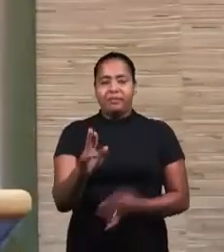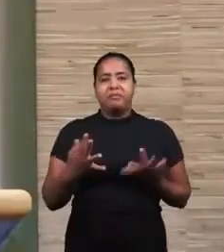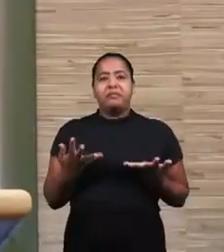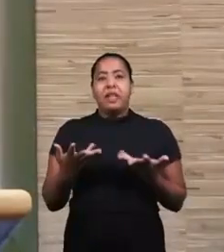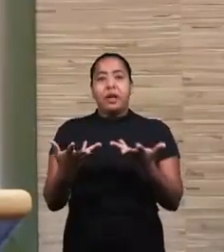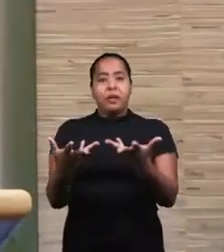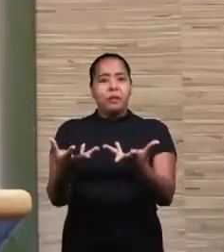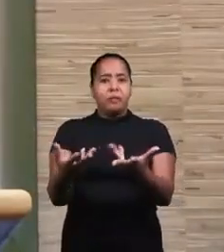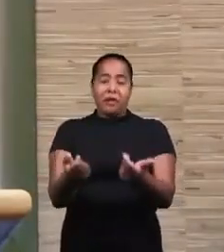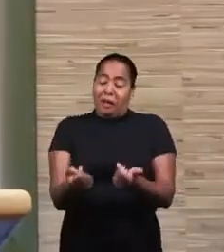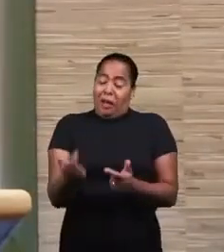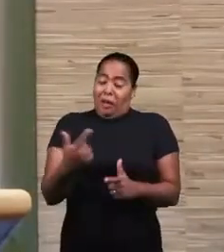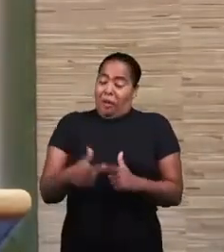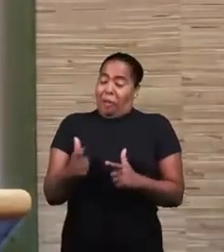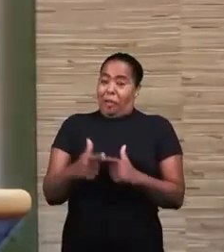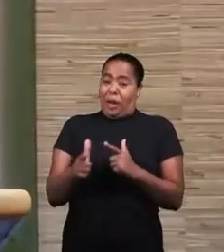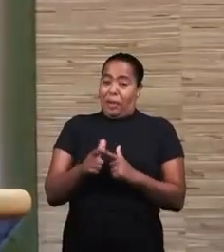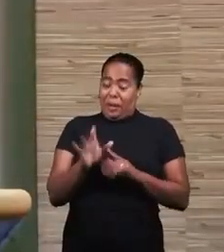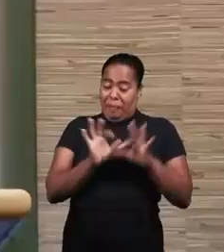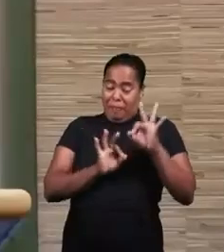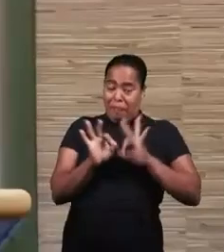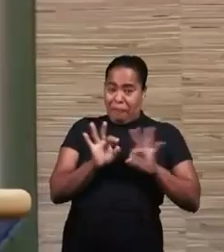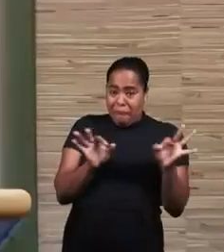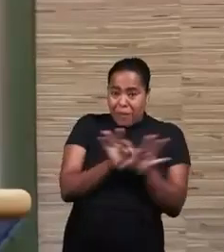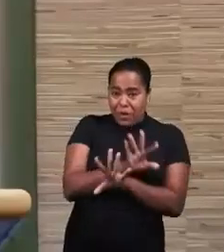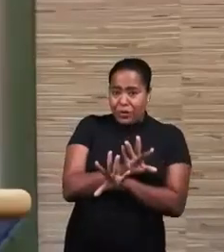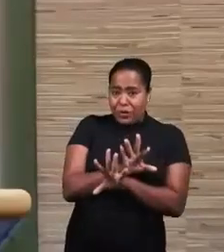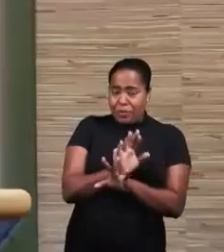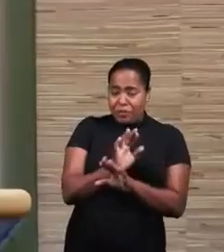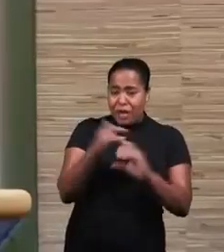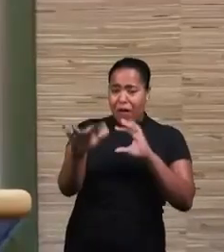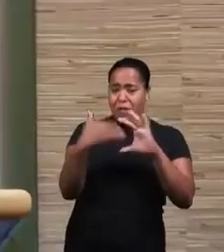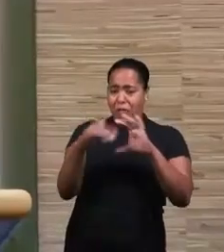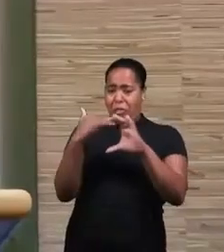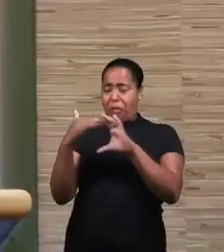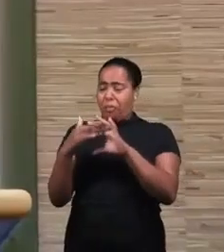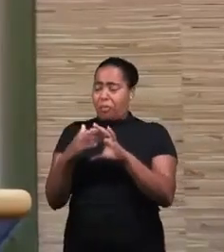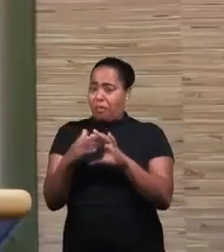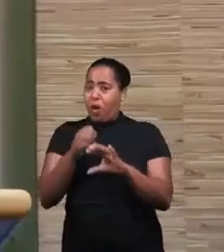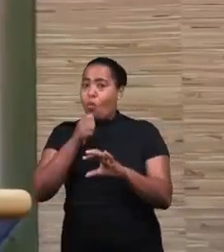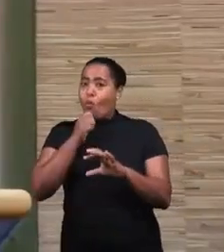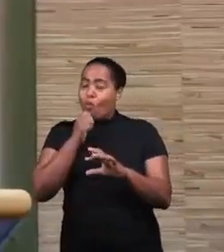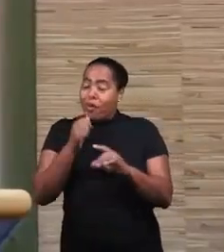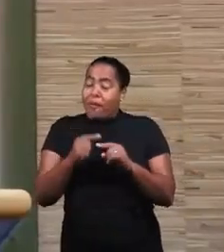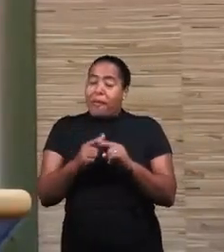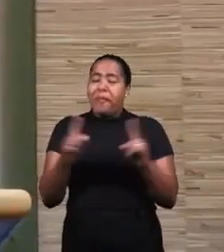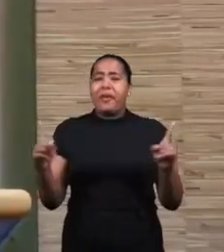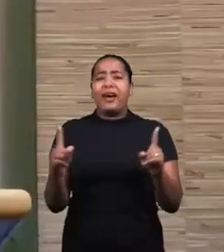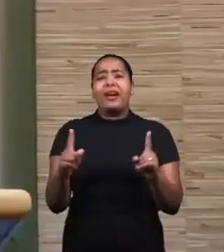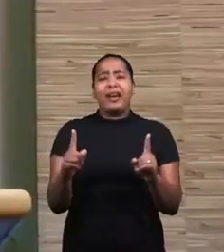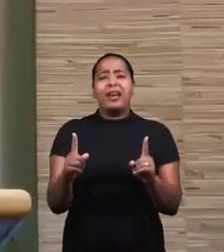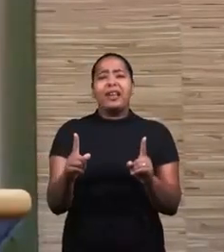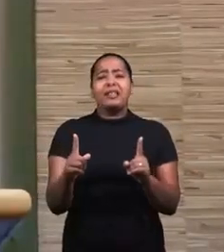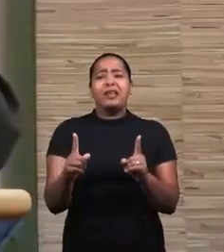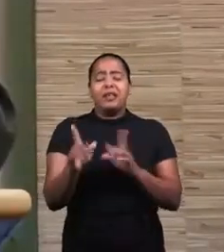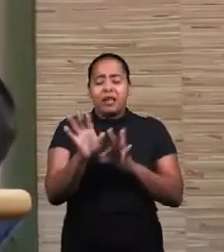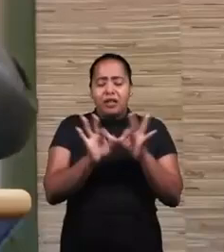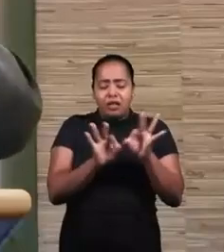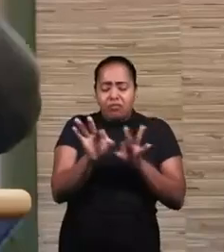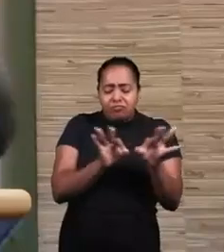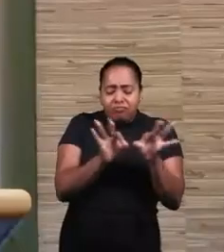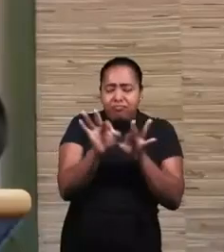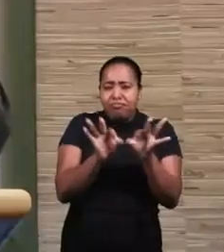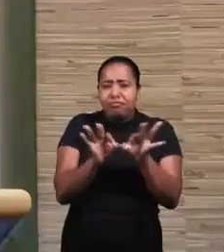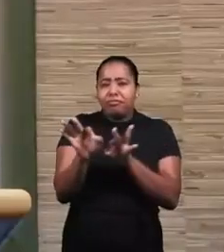us is that we were not ready to receive this great number of contributions. But we are getting ready